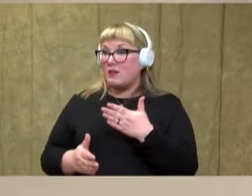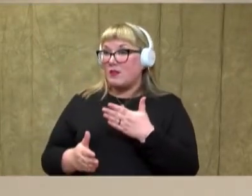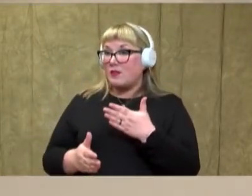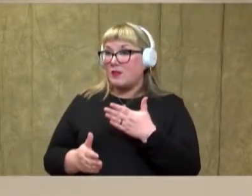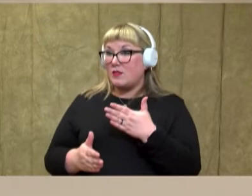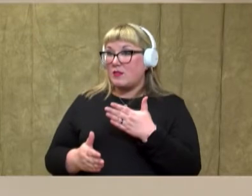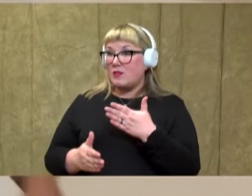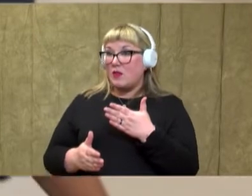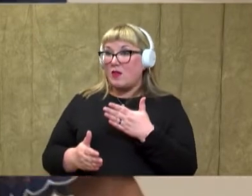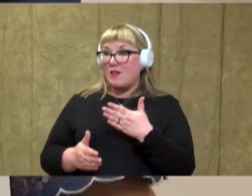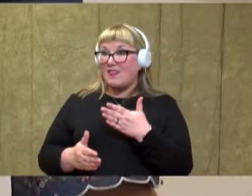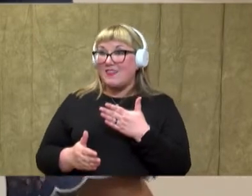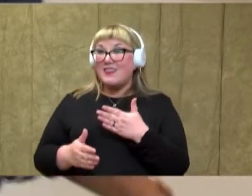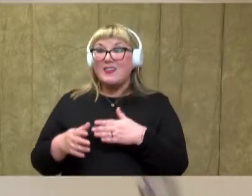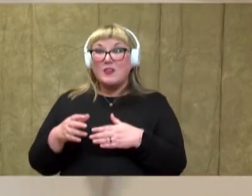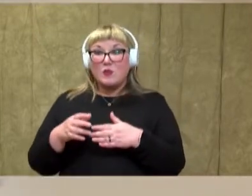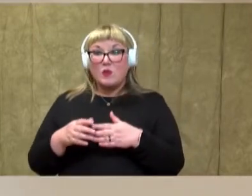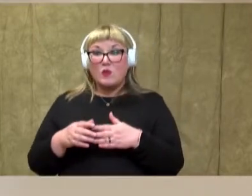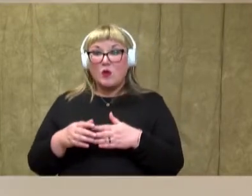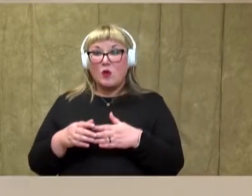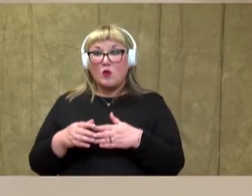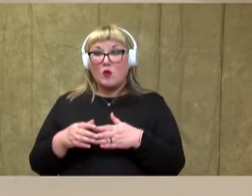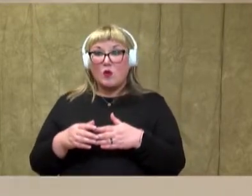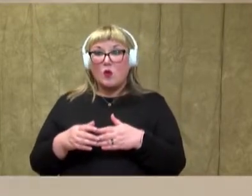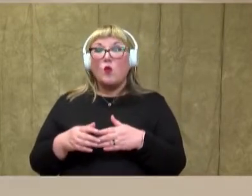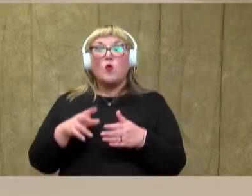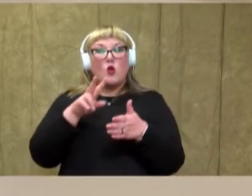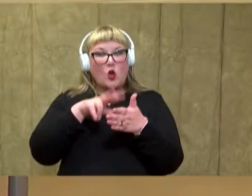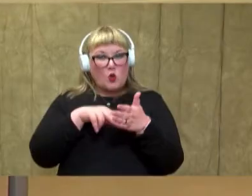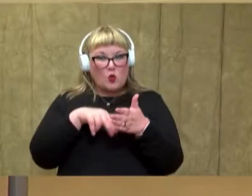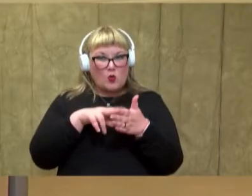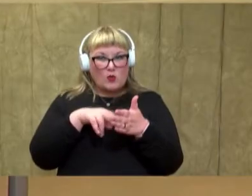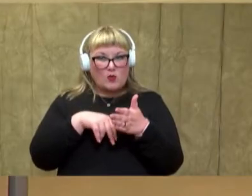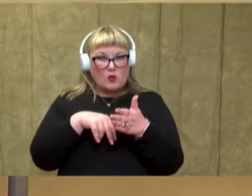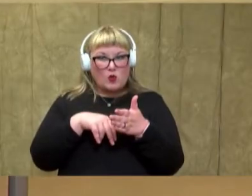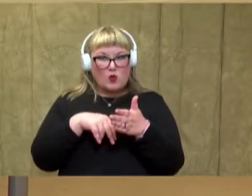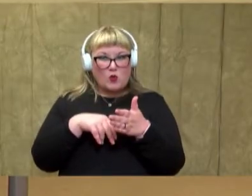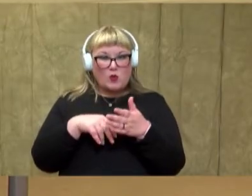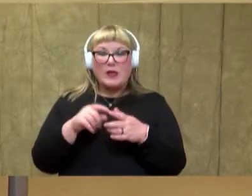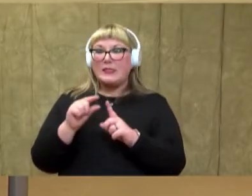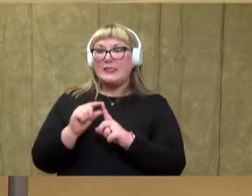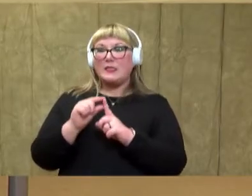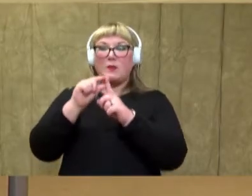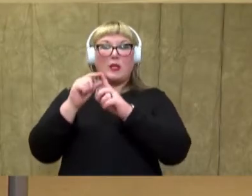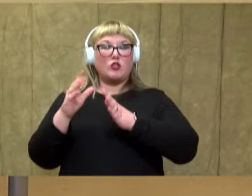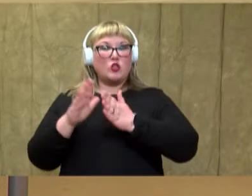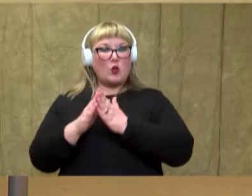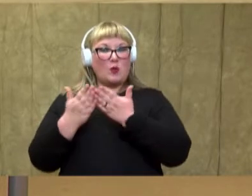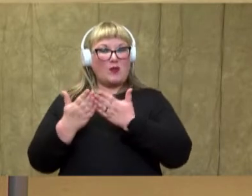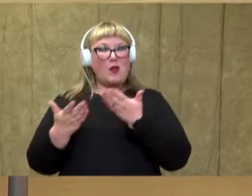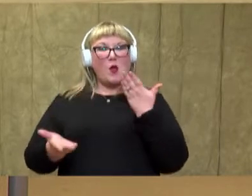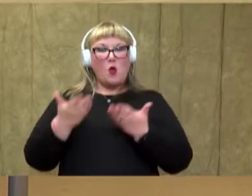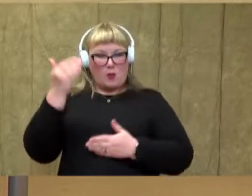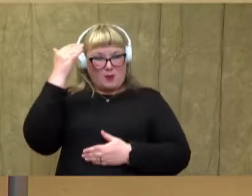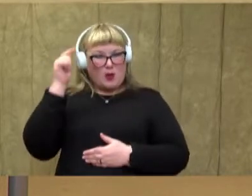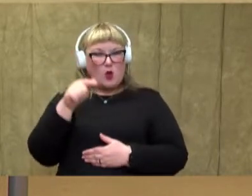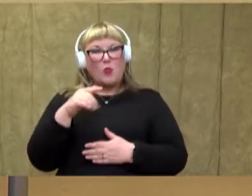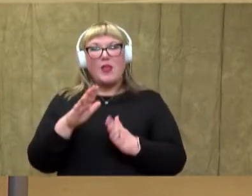our time together, we're going to quickly look through our book, one of our special books, and this may be familiar to